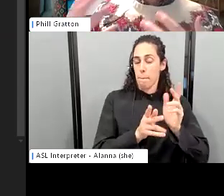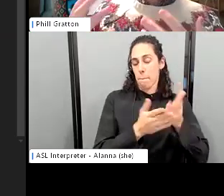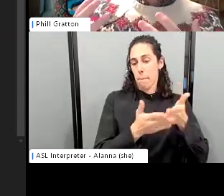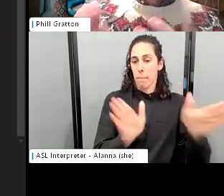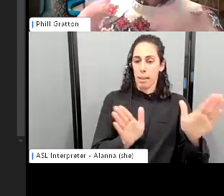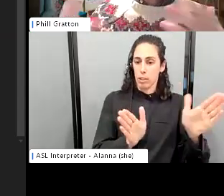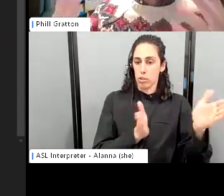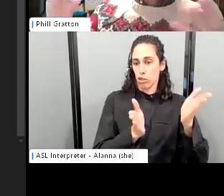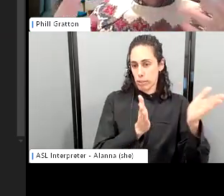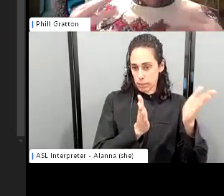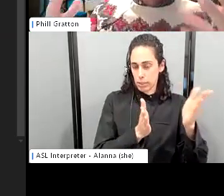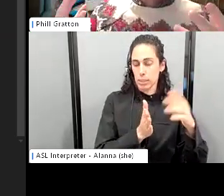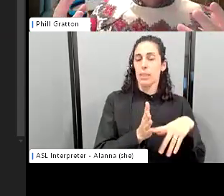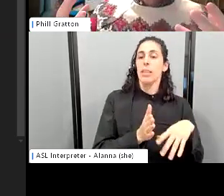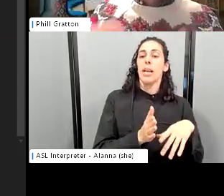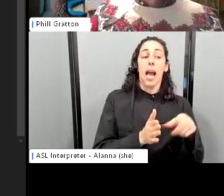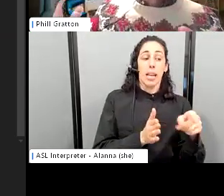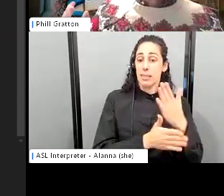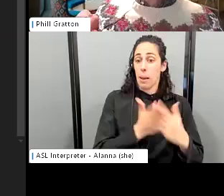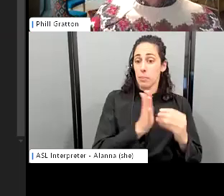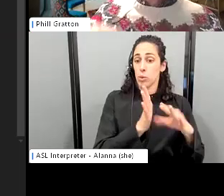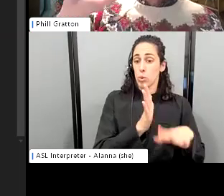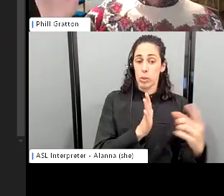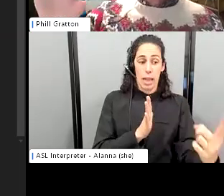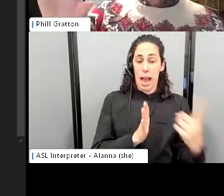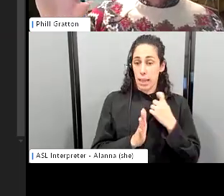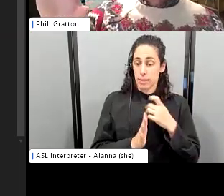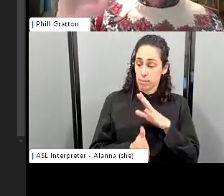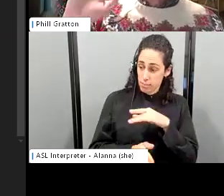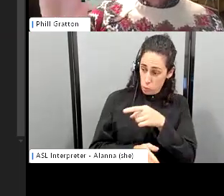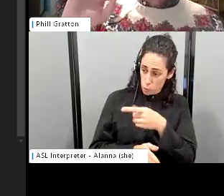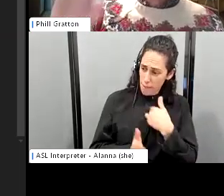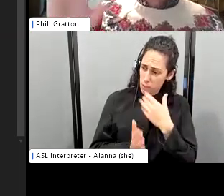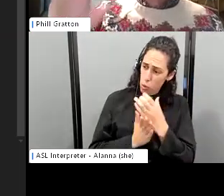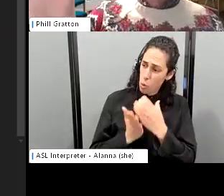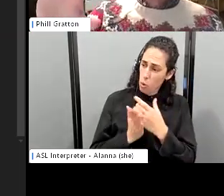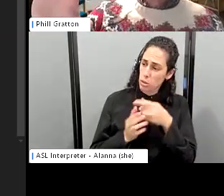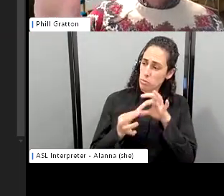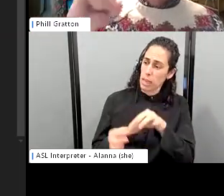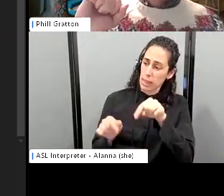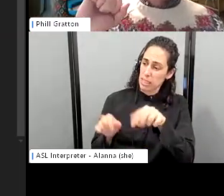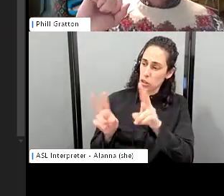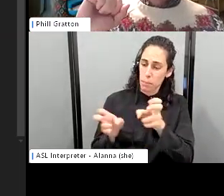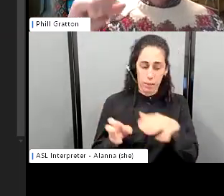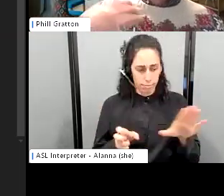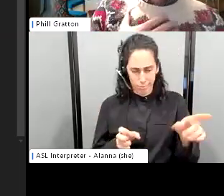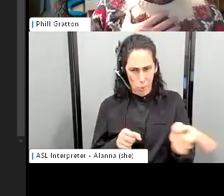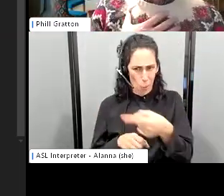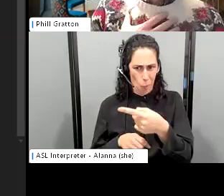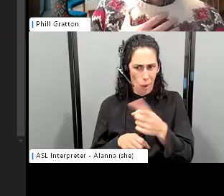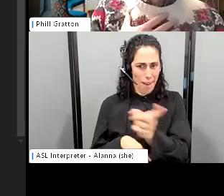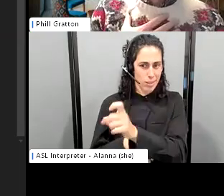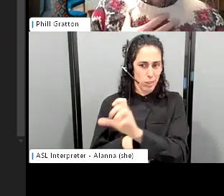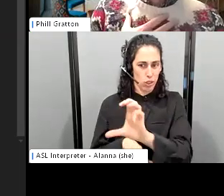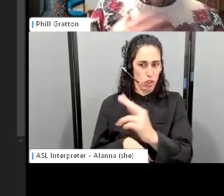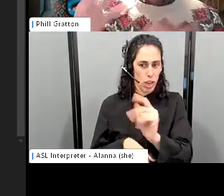times someone will say, do you have any courses on this? And I'll just tell people, just go to ChatGPT and ask them the same question. And because